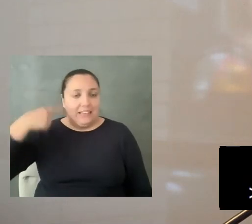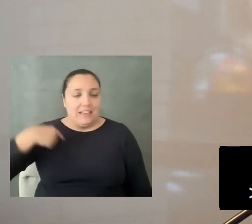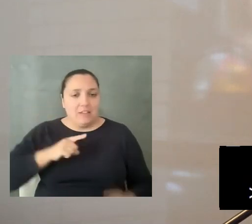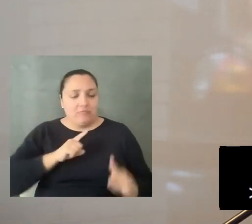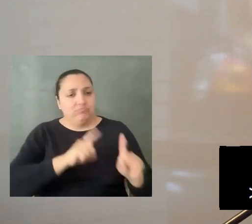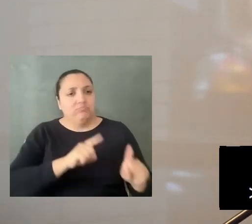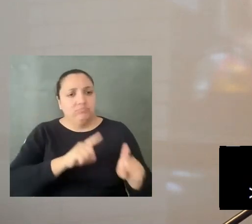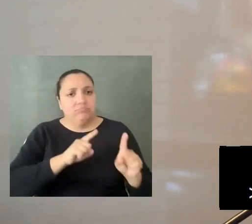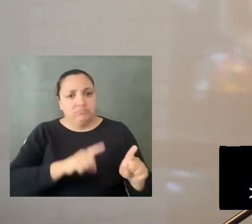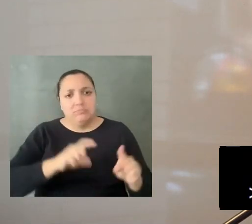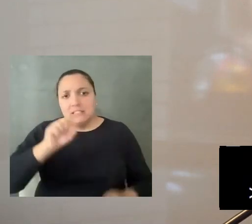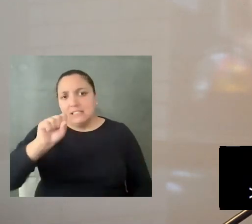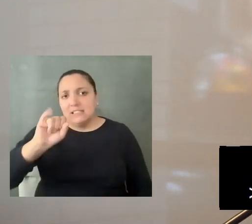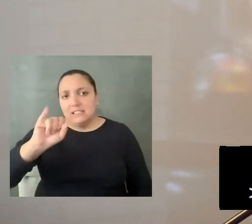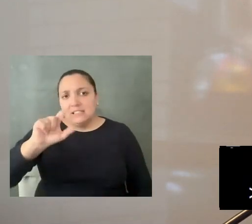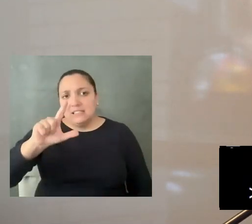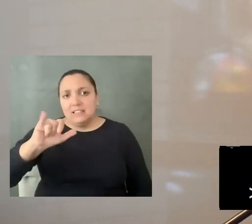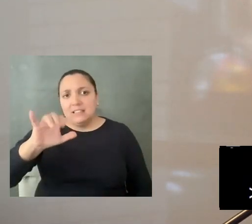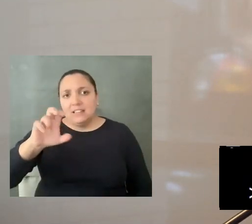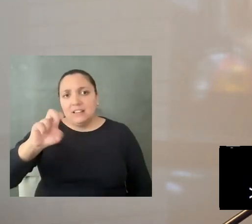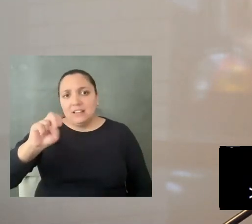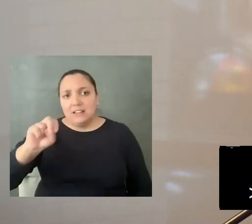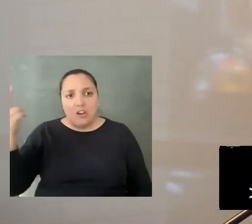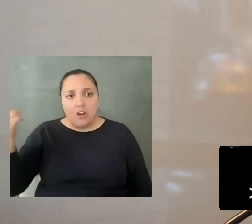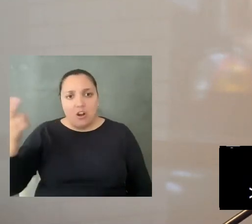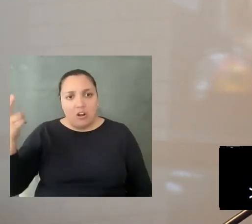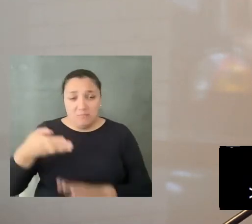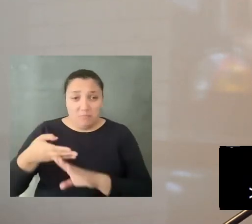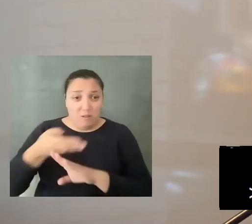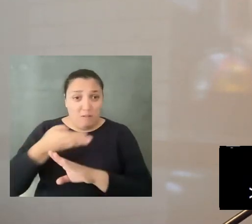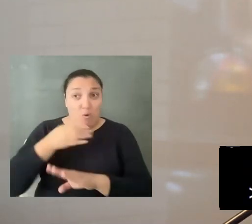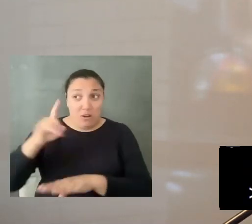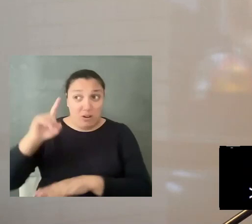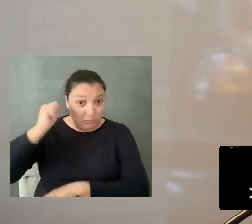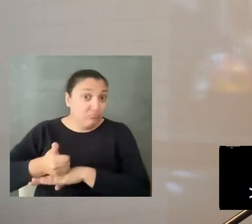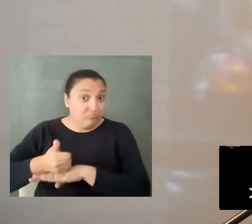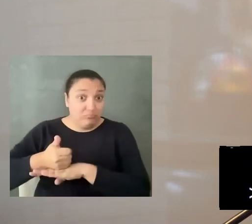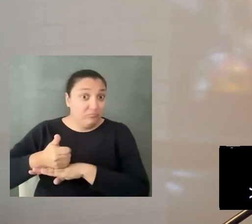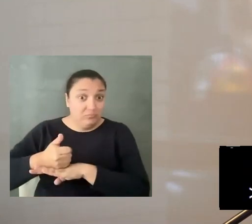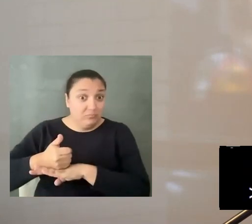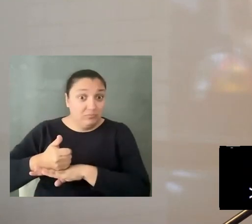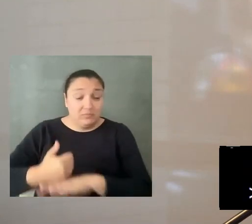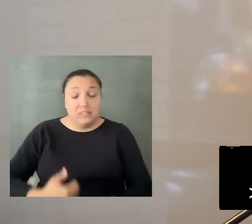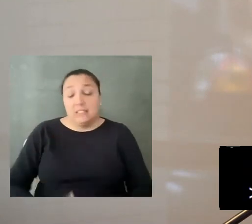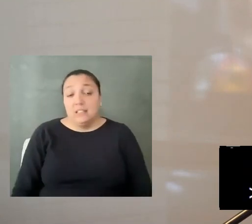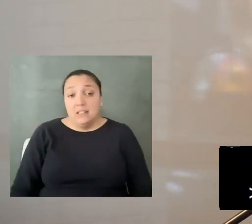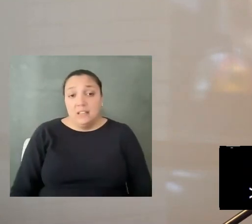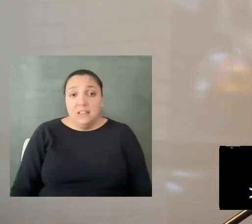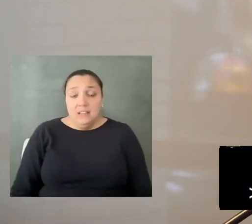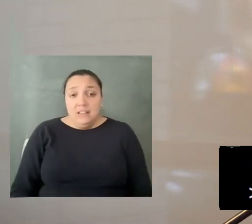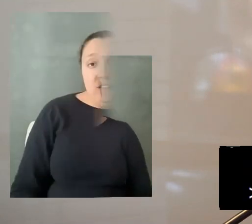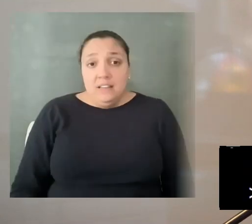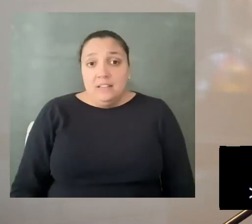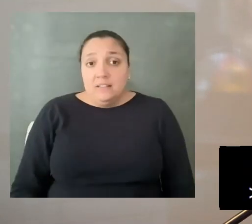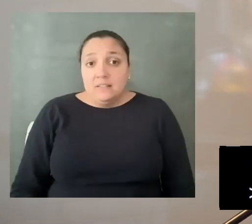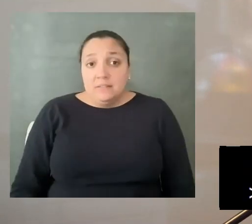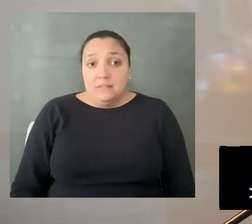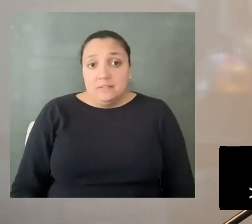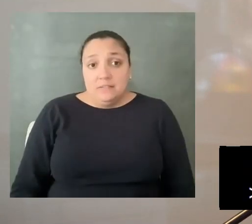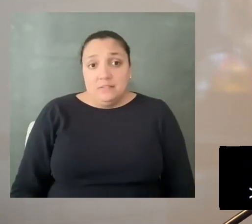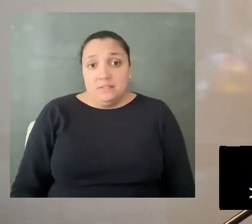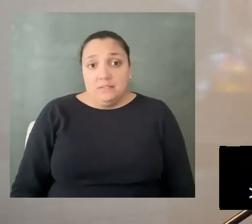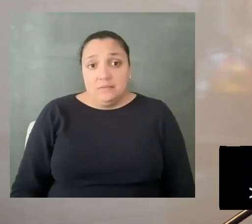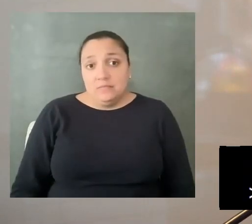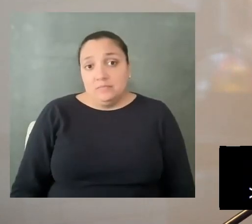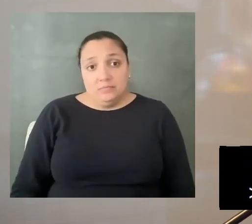Silicon Harlem events since before there was a Silicon Harlem, when it was a glimmer.